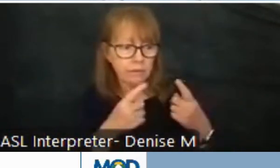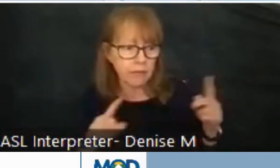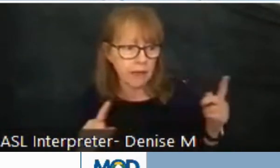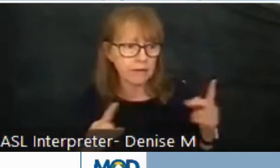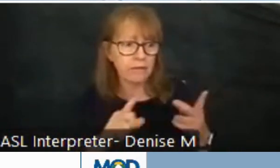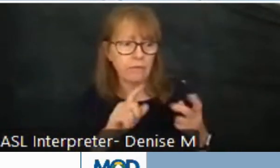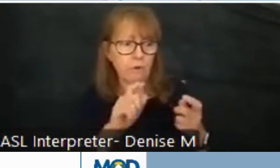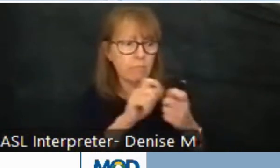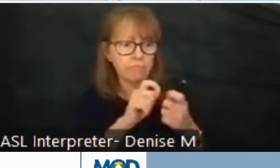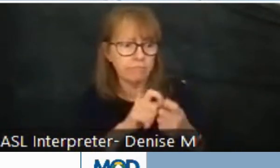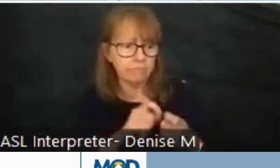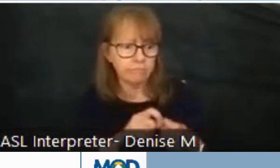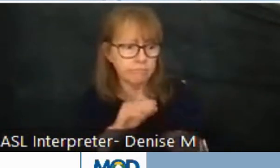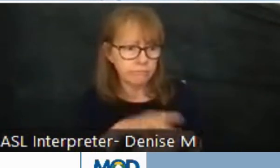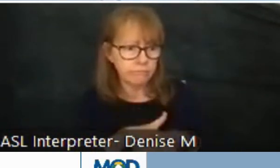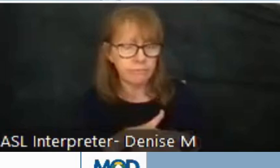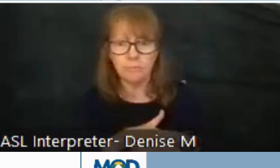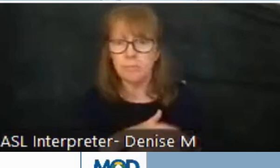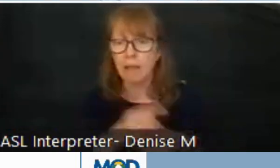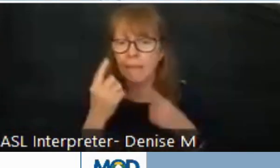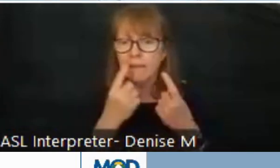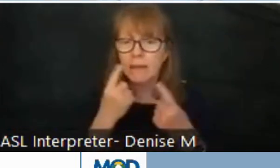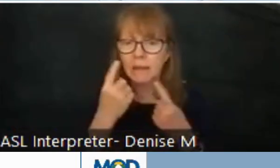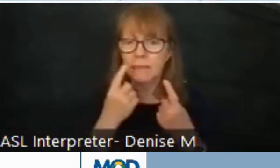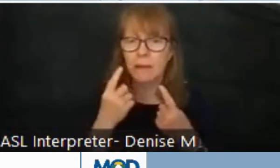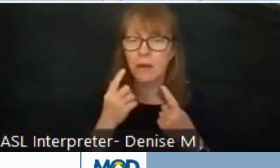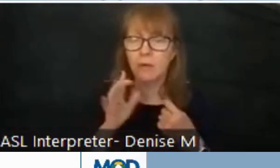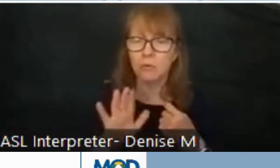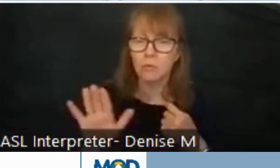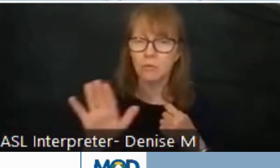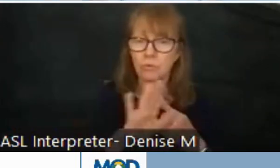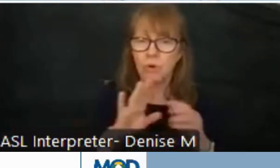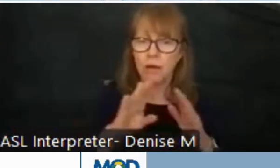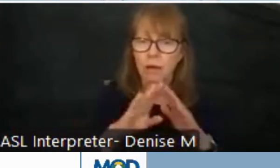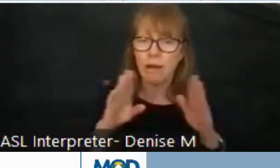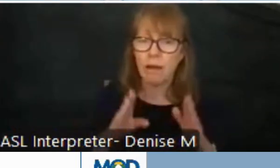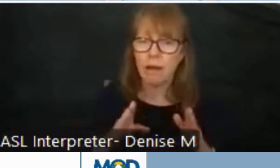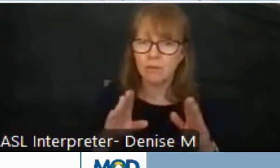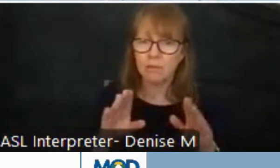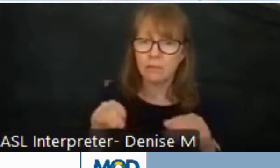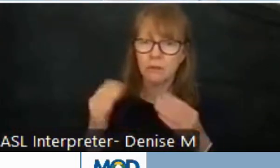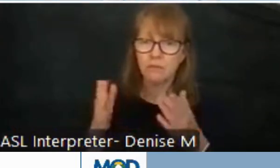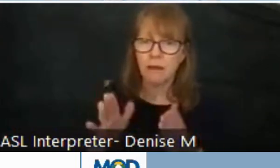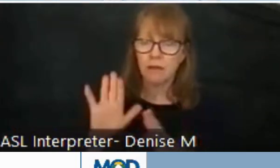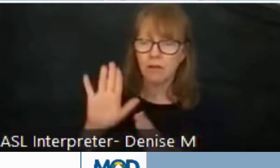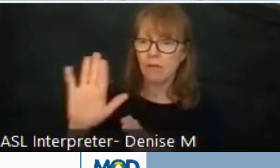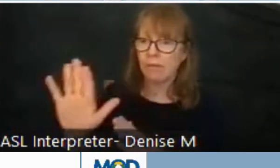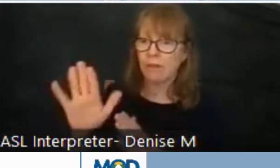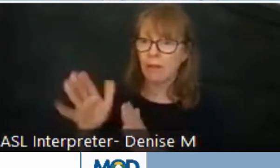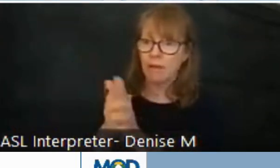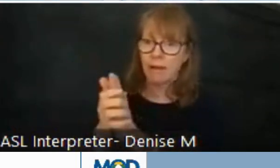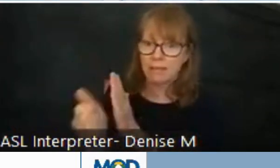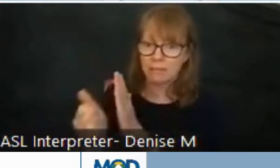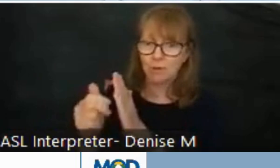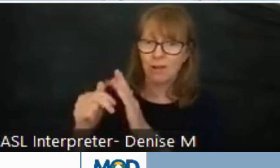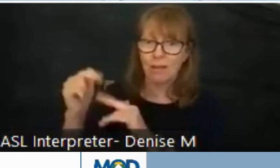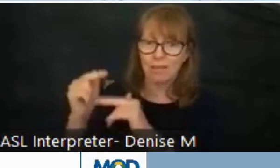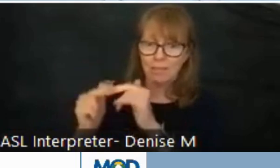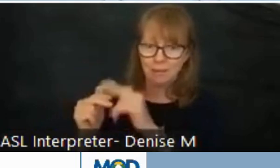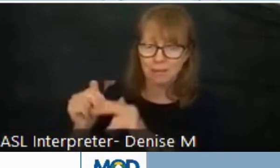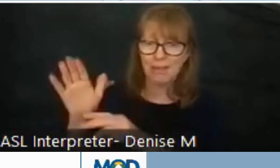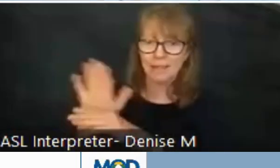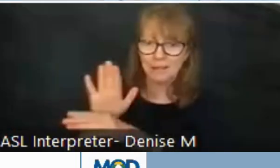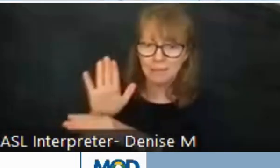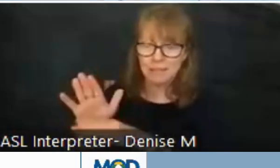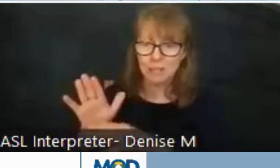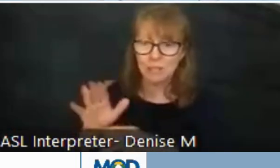you. Think of the housing provider as the expert on their business and on the building, and you are the